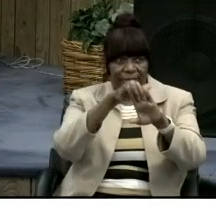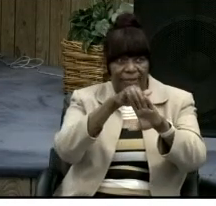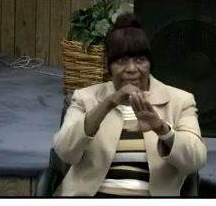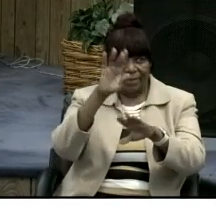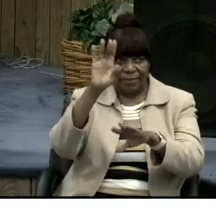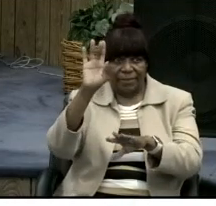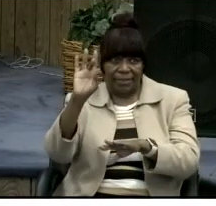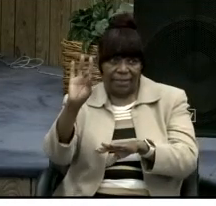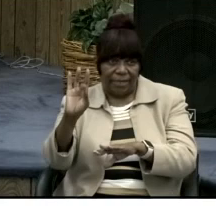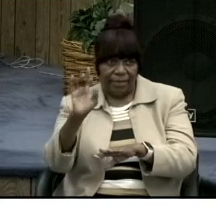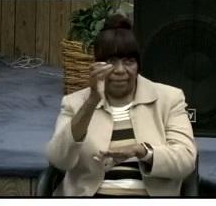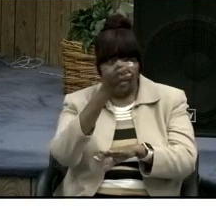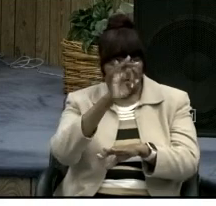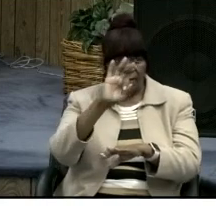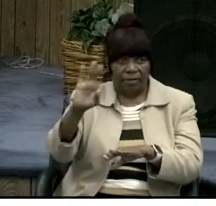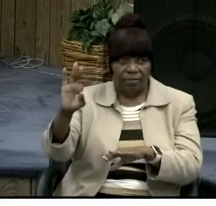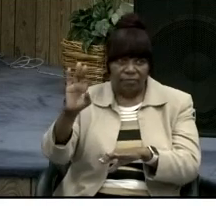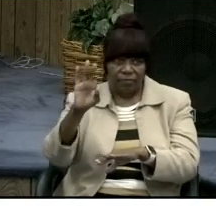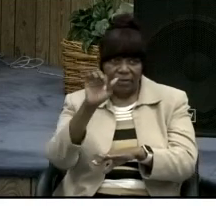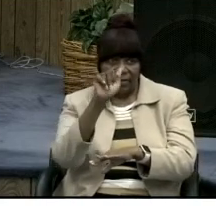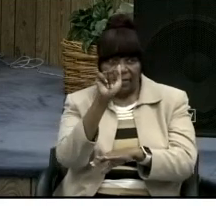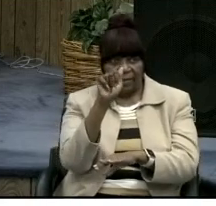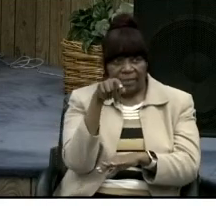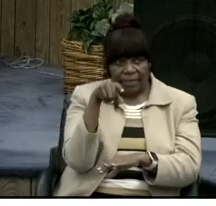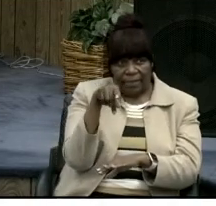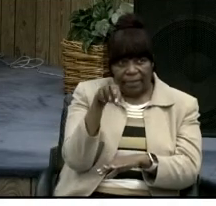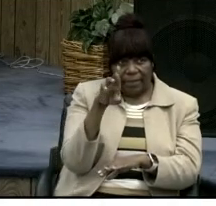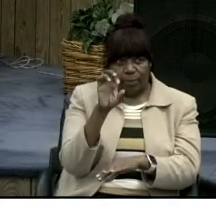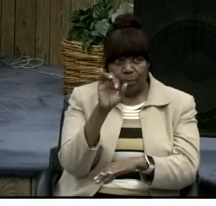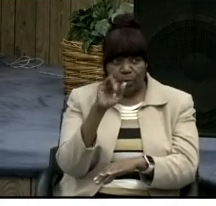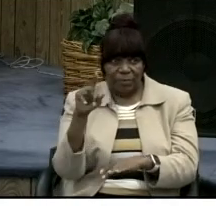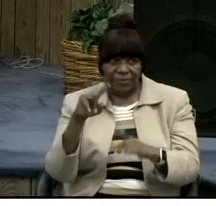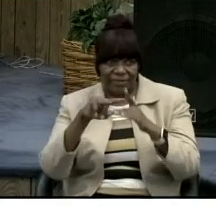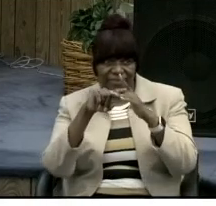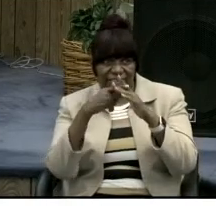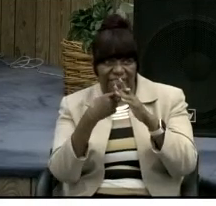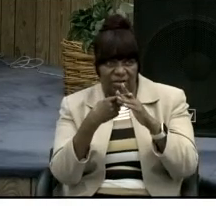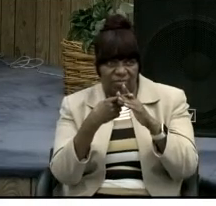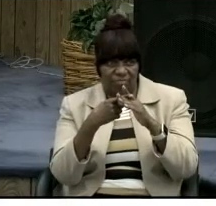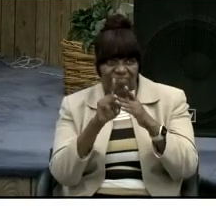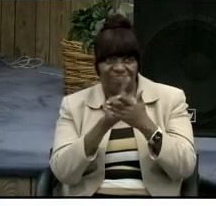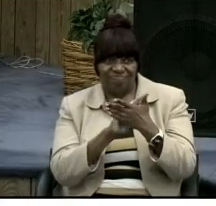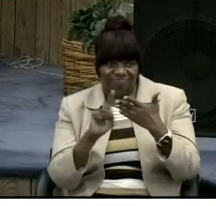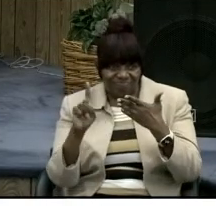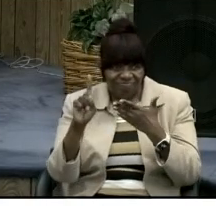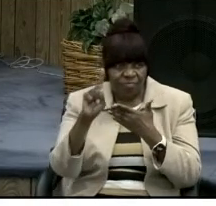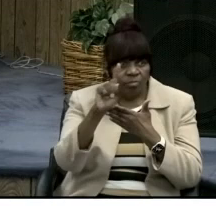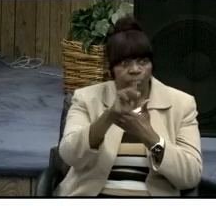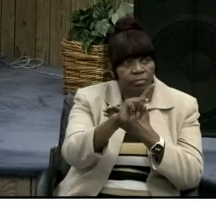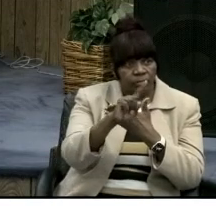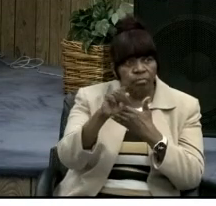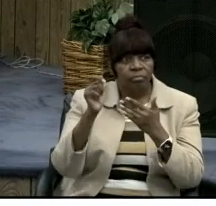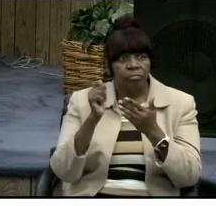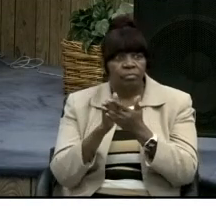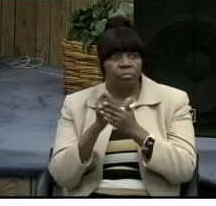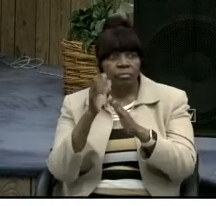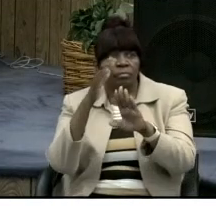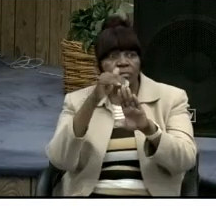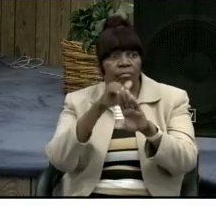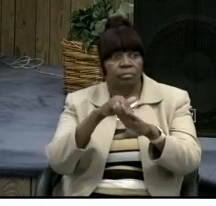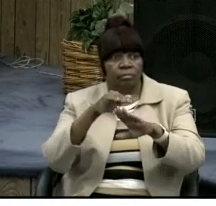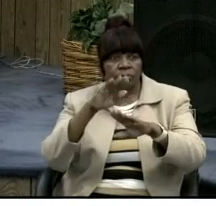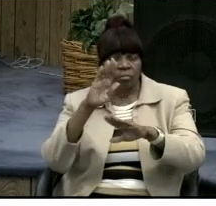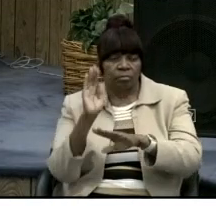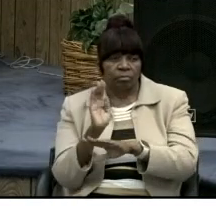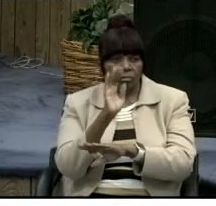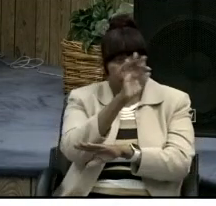next Sabbath evening at sunset. That's when the fast begins, next Sabbath evening at